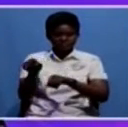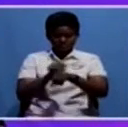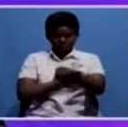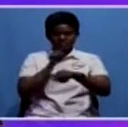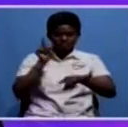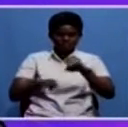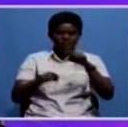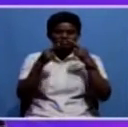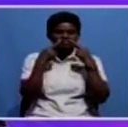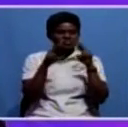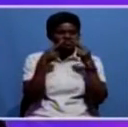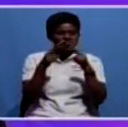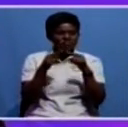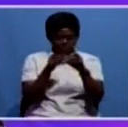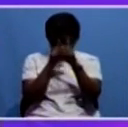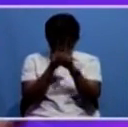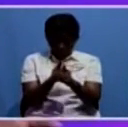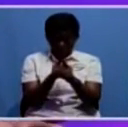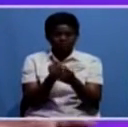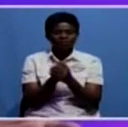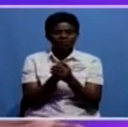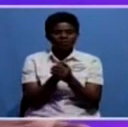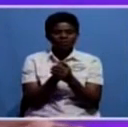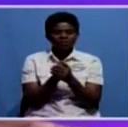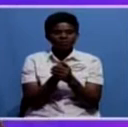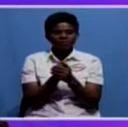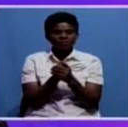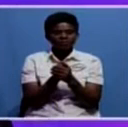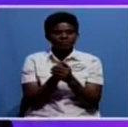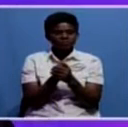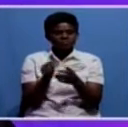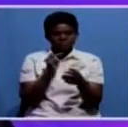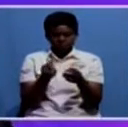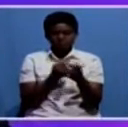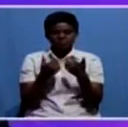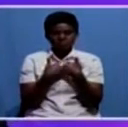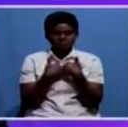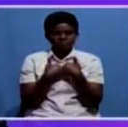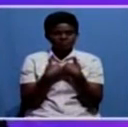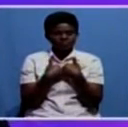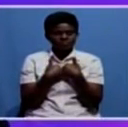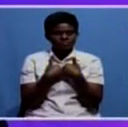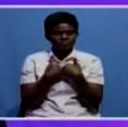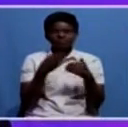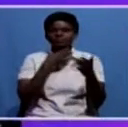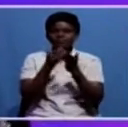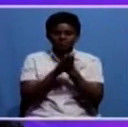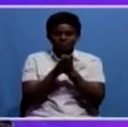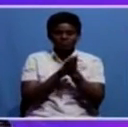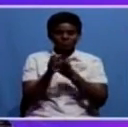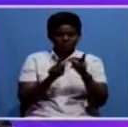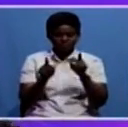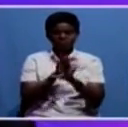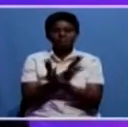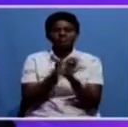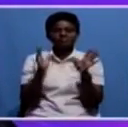no reason to take this decision. It would have had no reason. But we took the assets, the interest of the asset as a